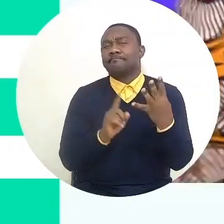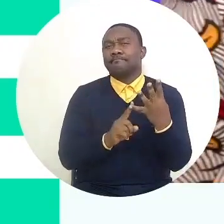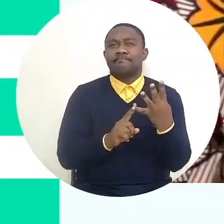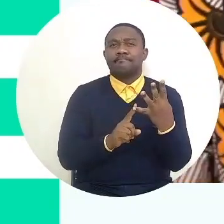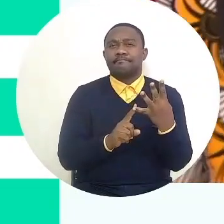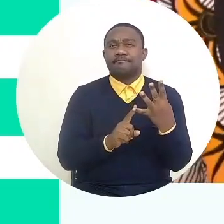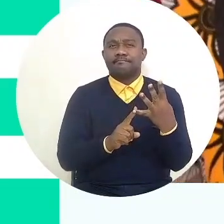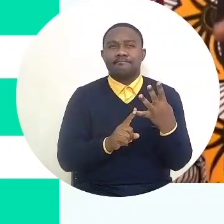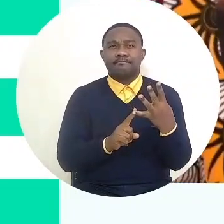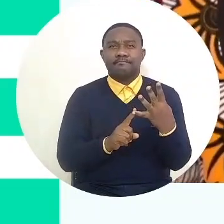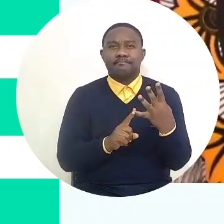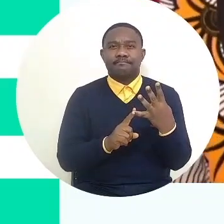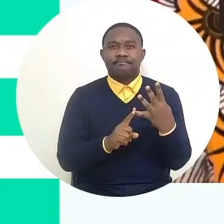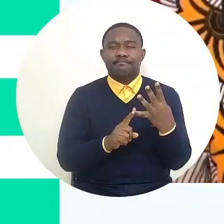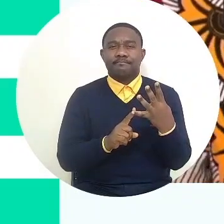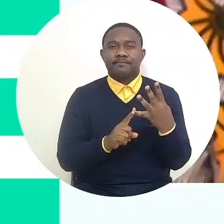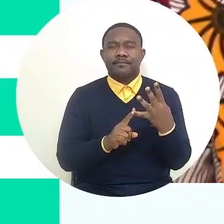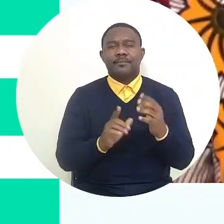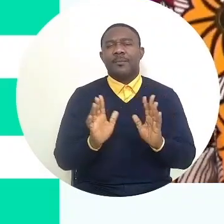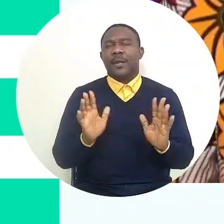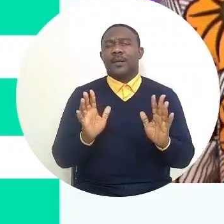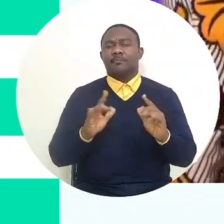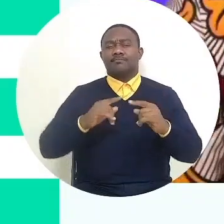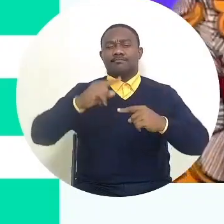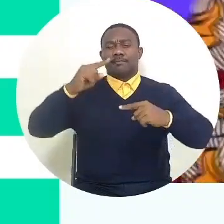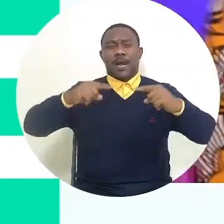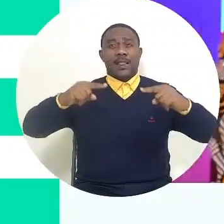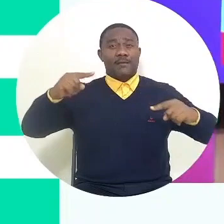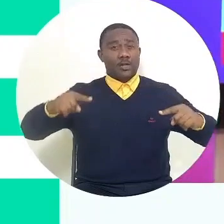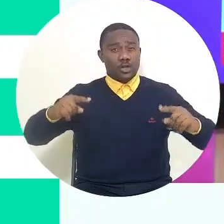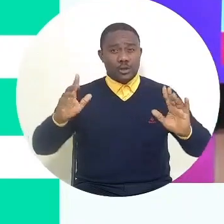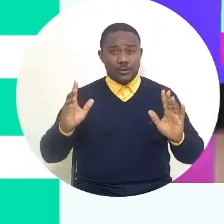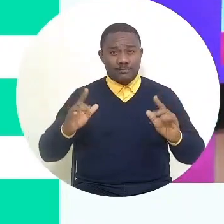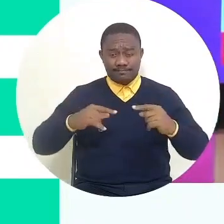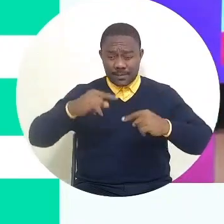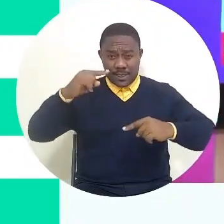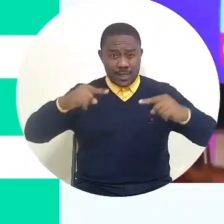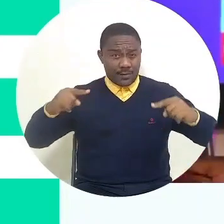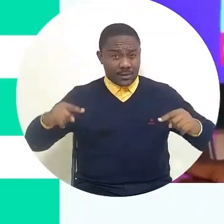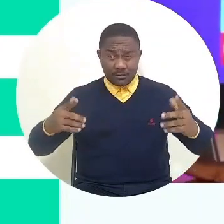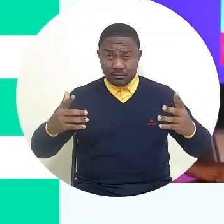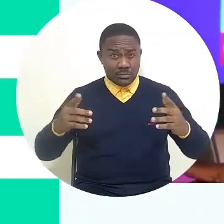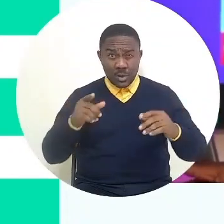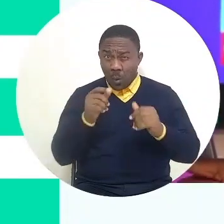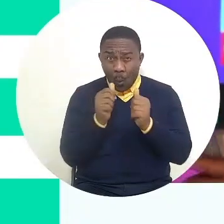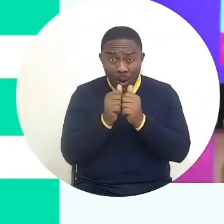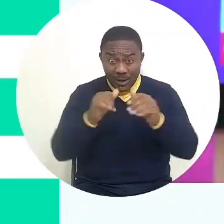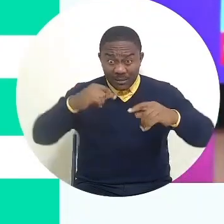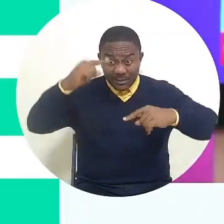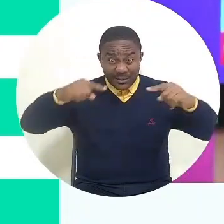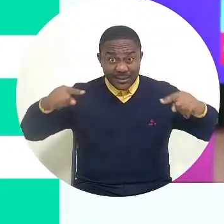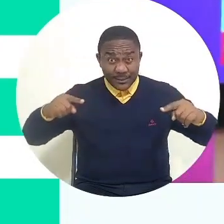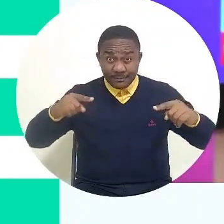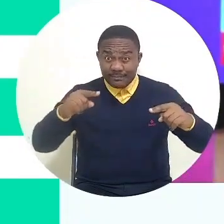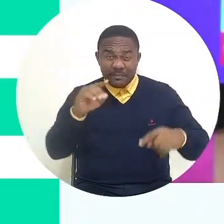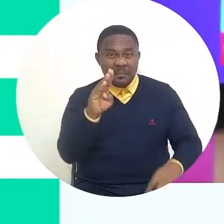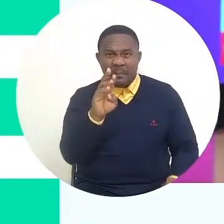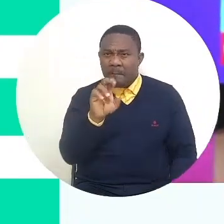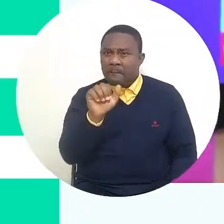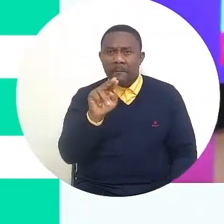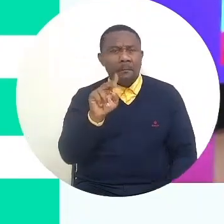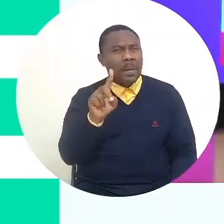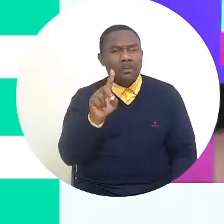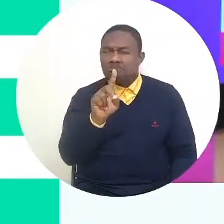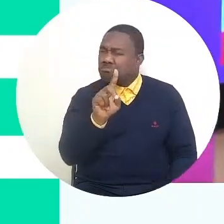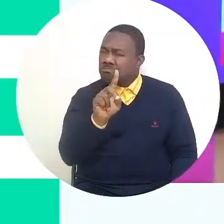critical, is differentiation. This is the point. Without differentiation, you have no brand. So in building your brand,